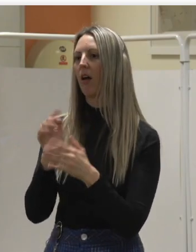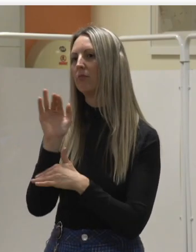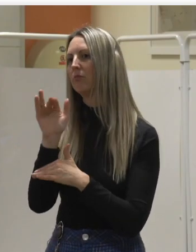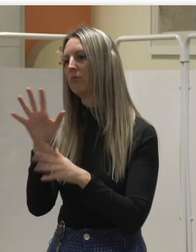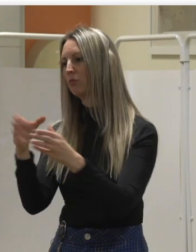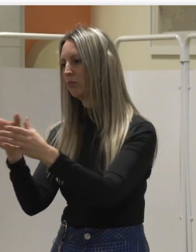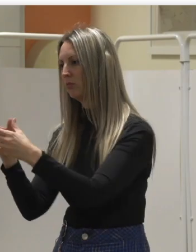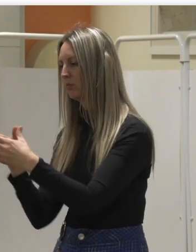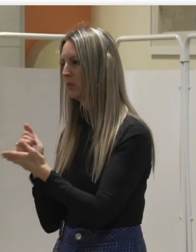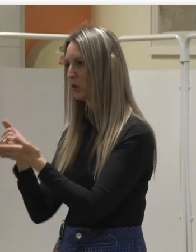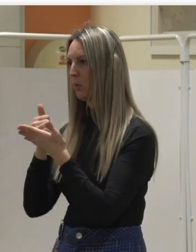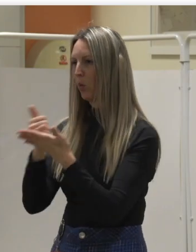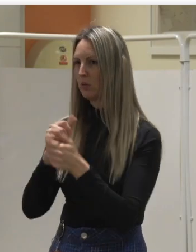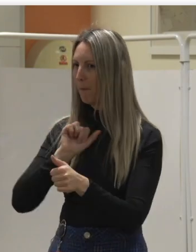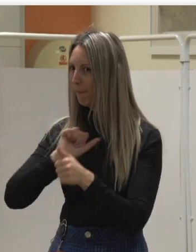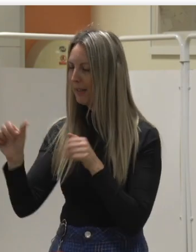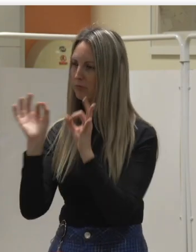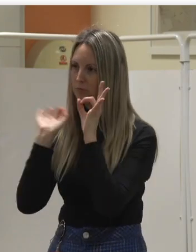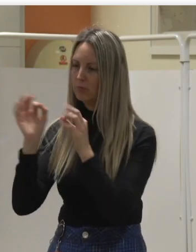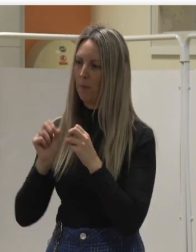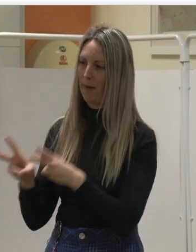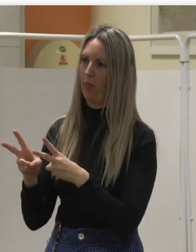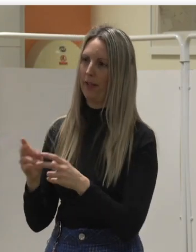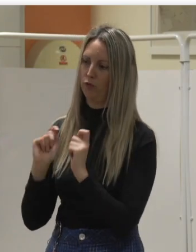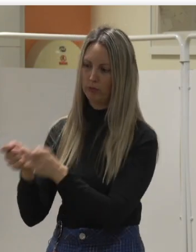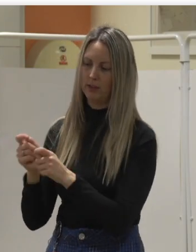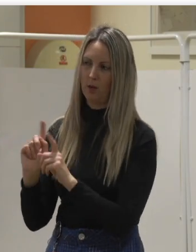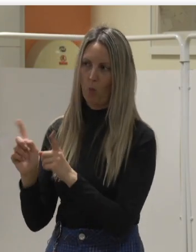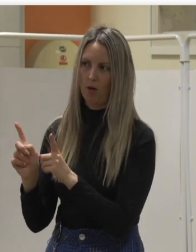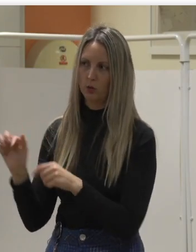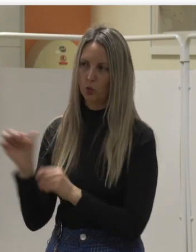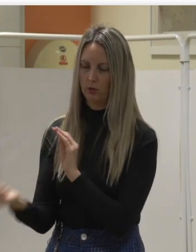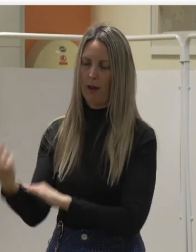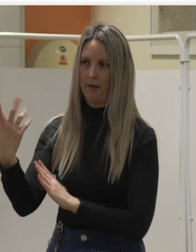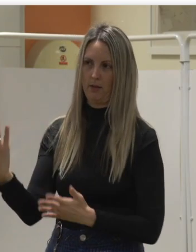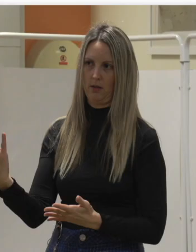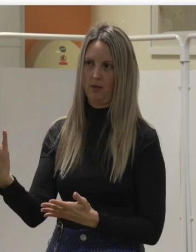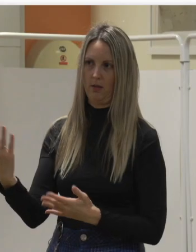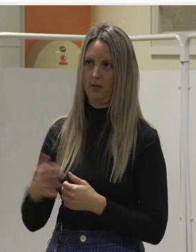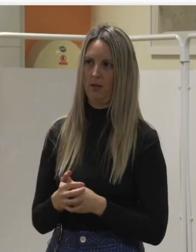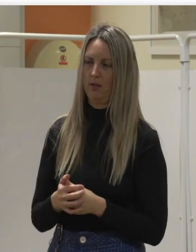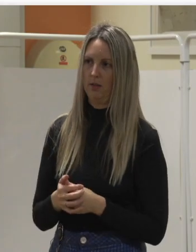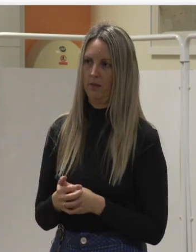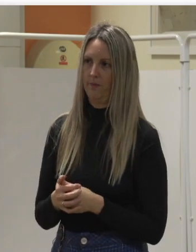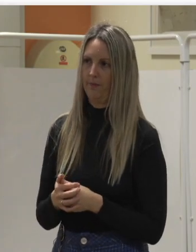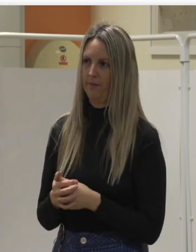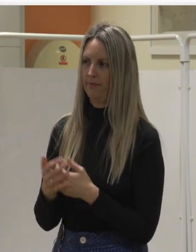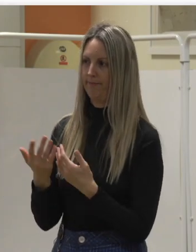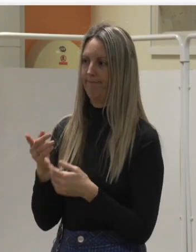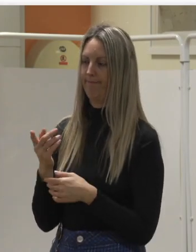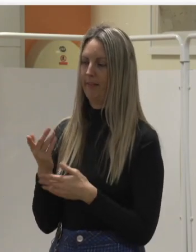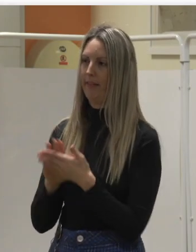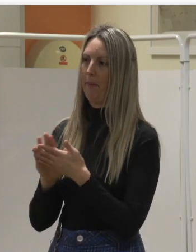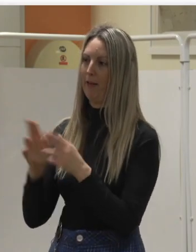best as an optimal pathway that would help in terms of channelizing patient and reducing